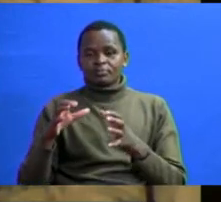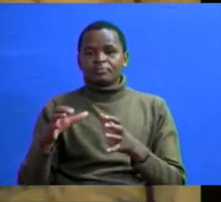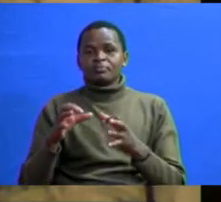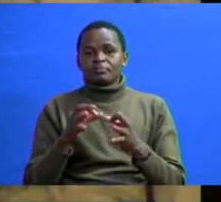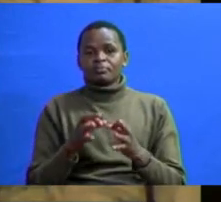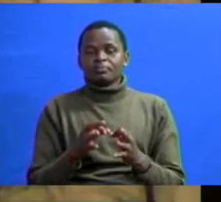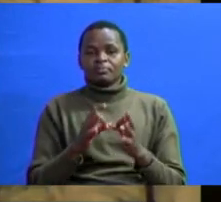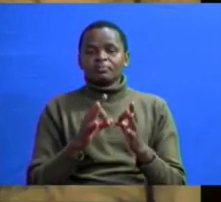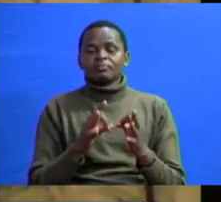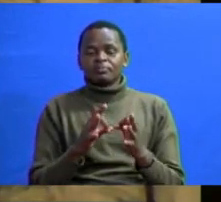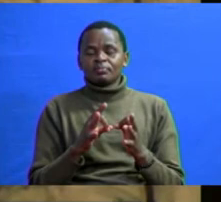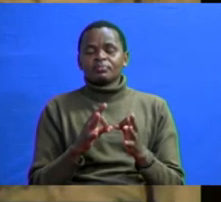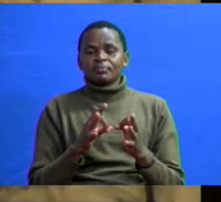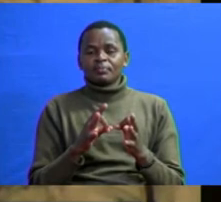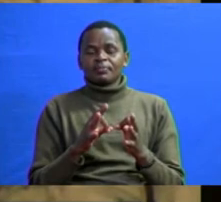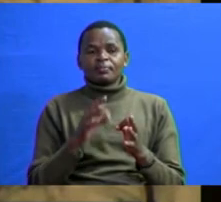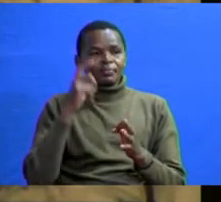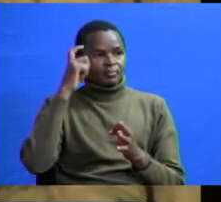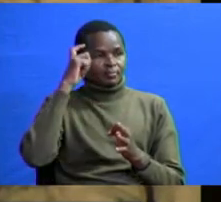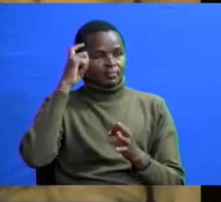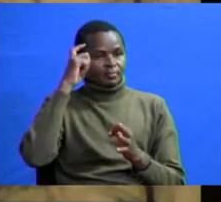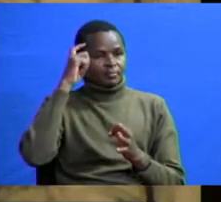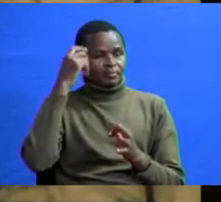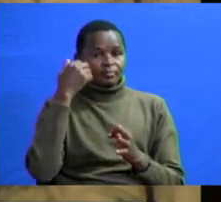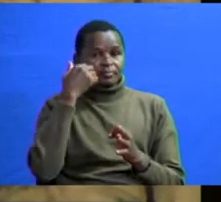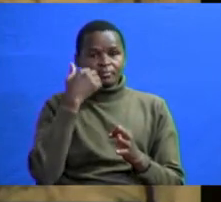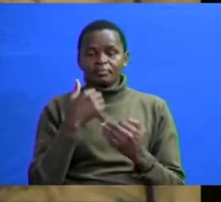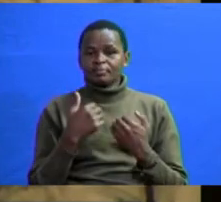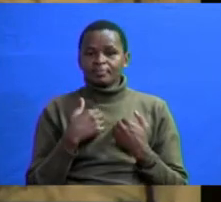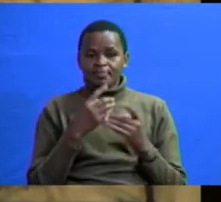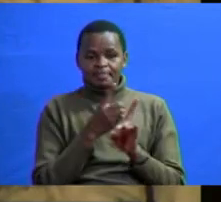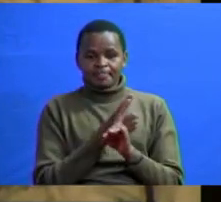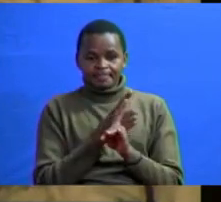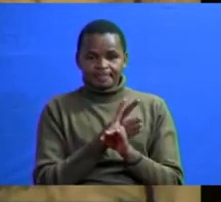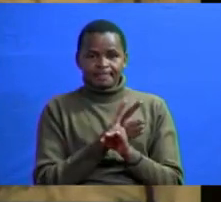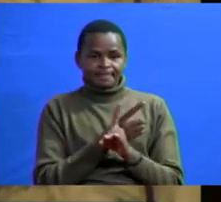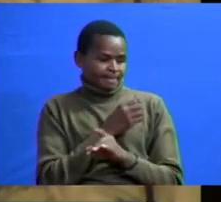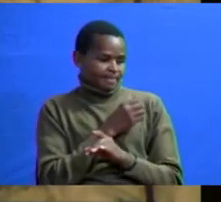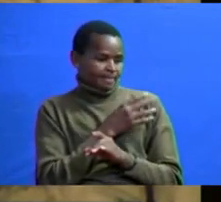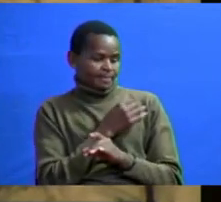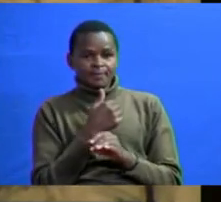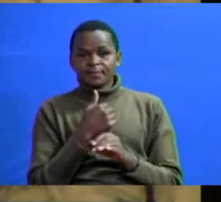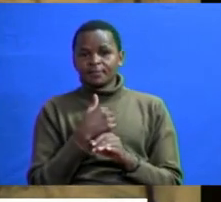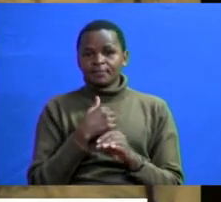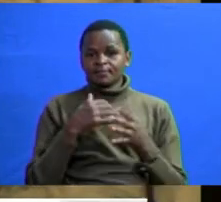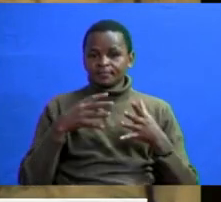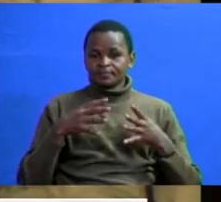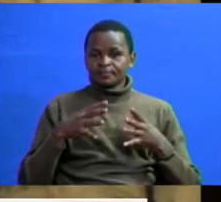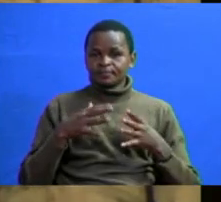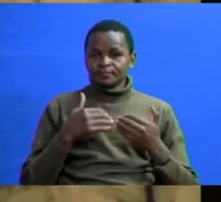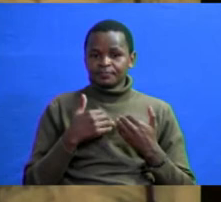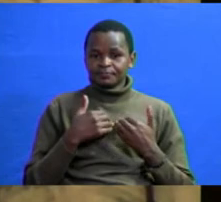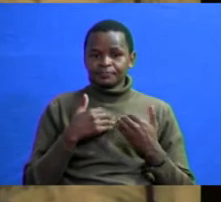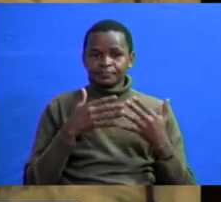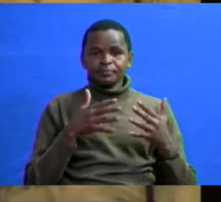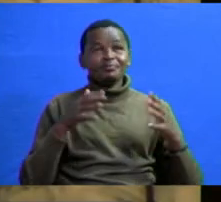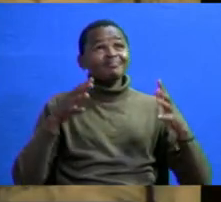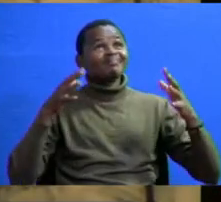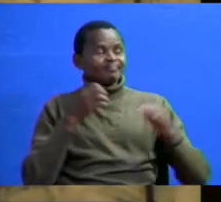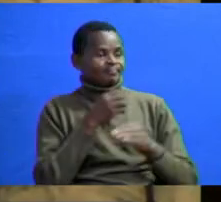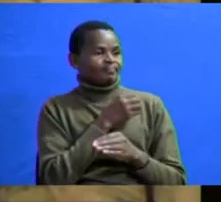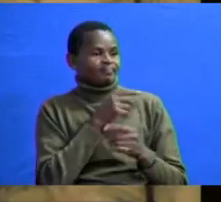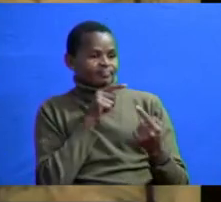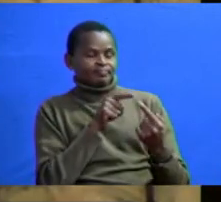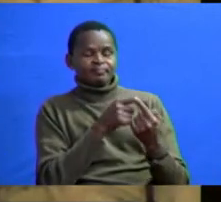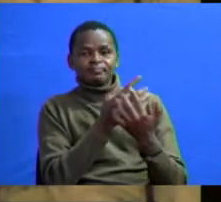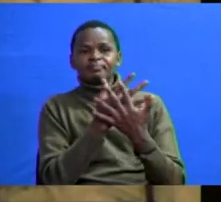of mental illnesses. We have different phobias. You've heard of people who have these great fears towards